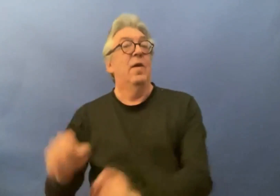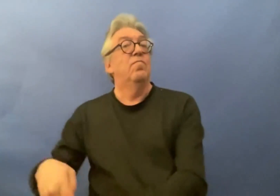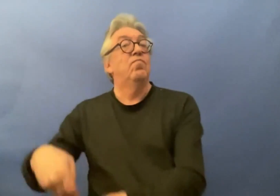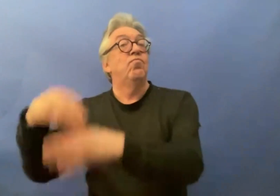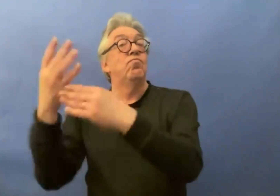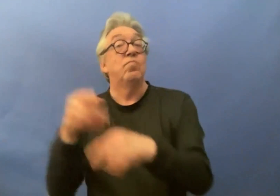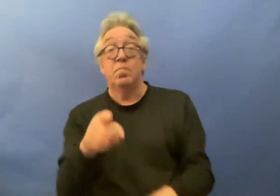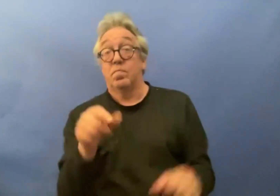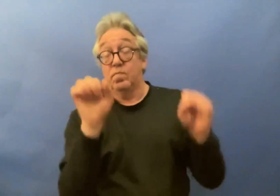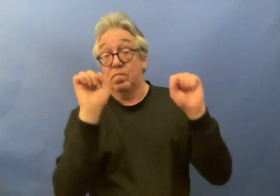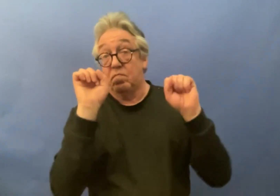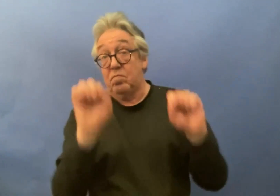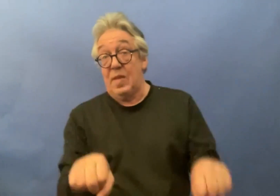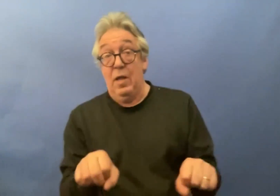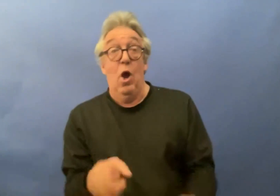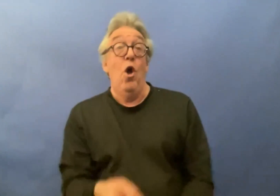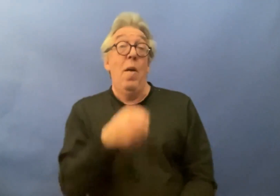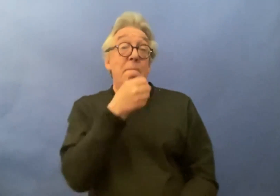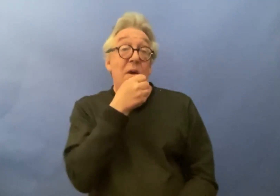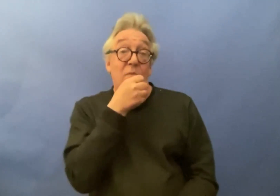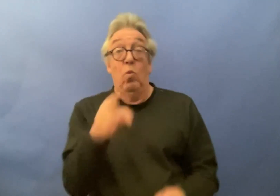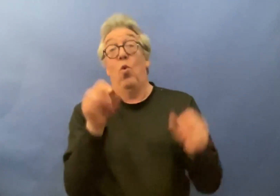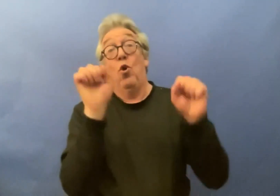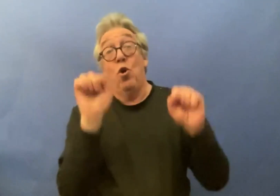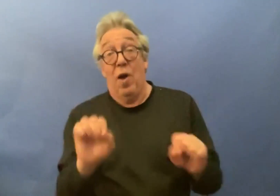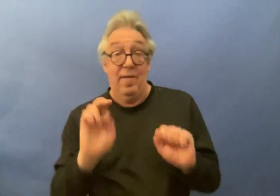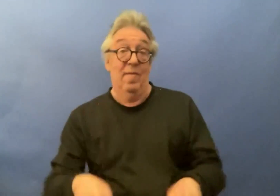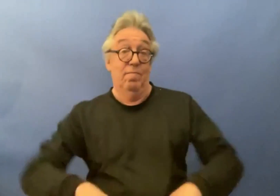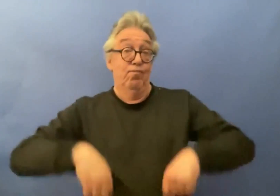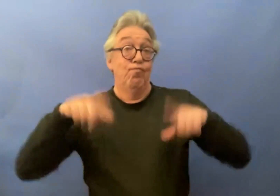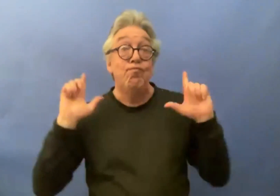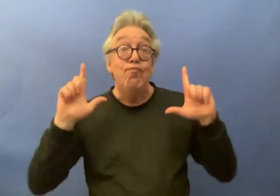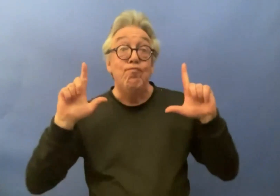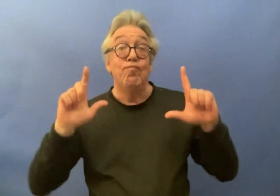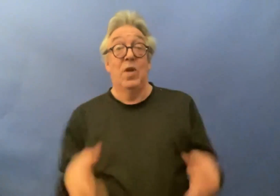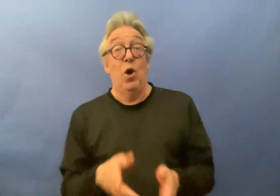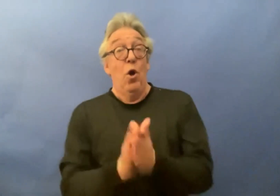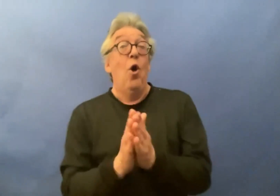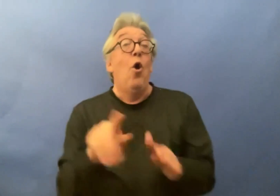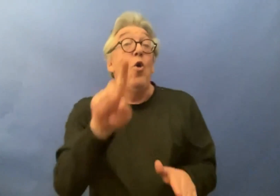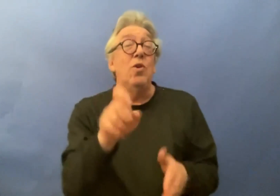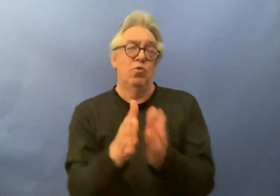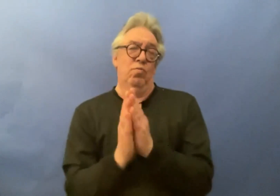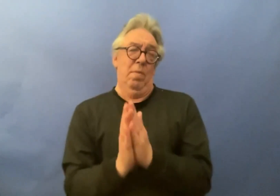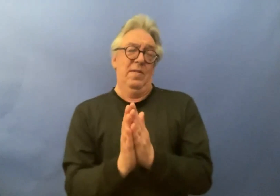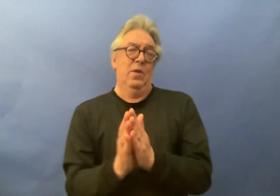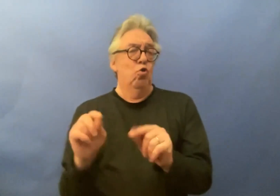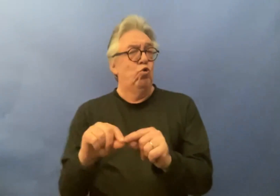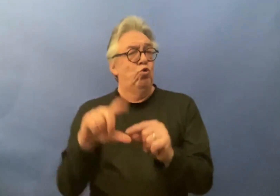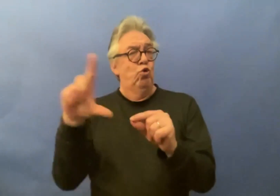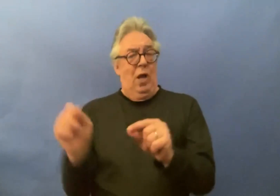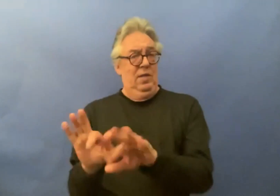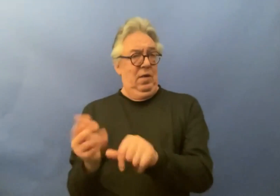of opening the microphone and video. Should you have any questions, kindly leave them in the chat box or